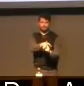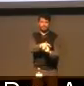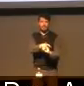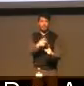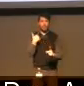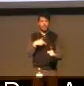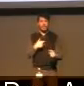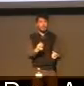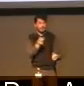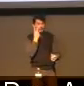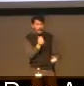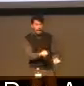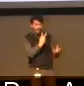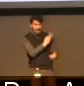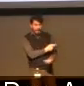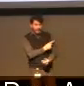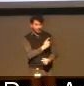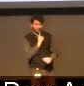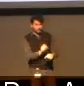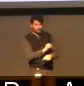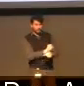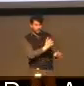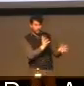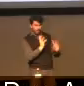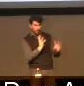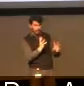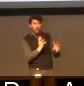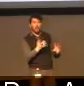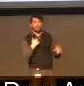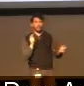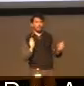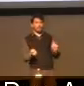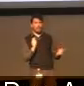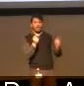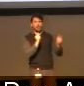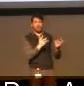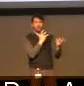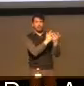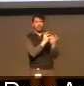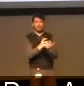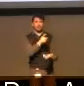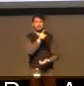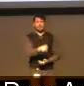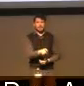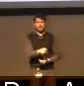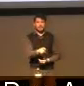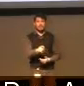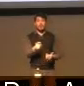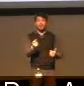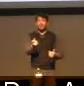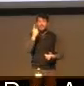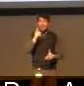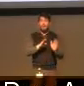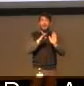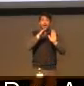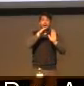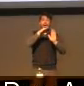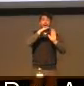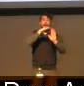coming in. Then we will then begin, as Jeff talked about, the other side of the curve. How do we begin to bring in